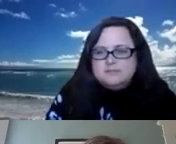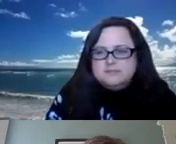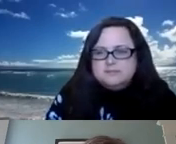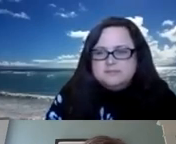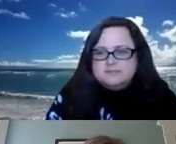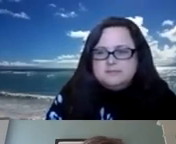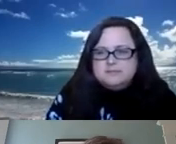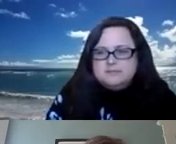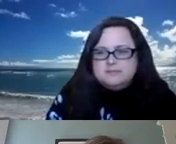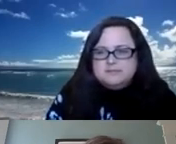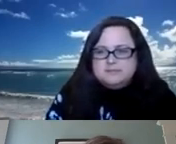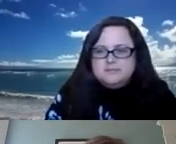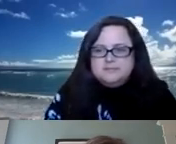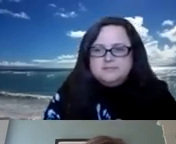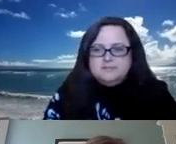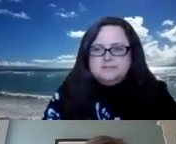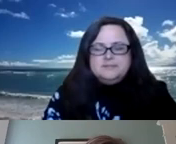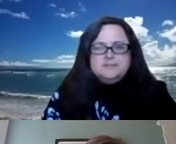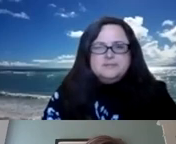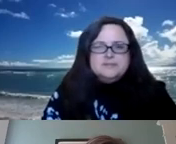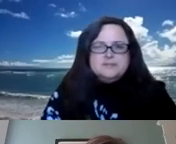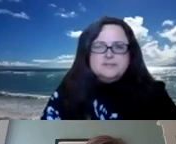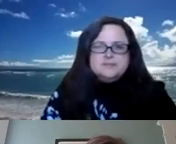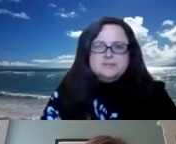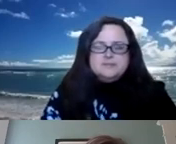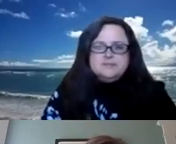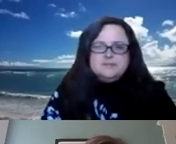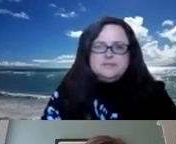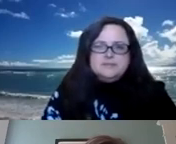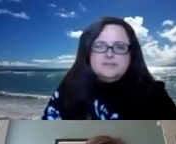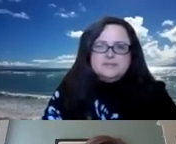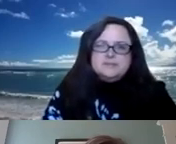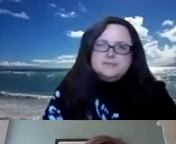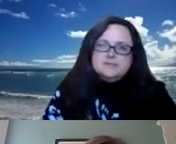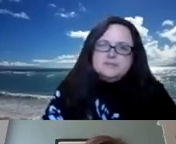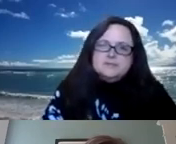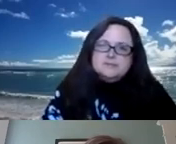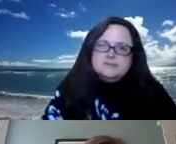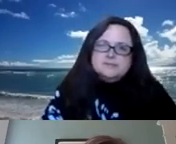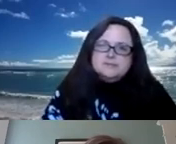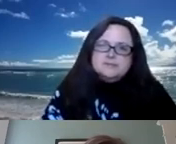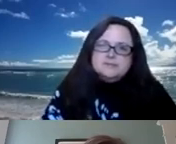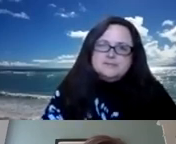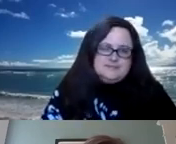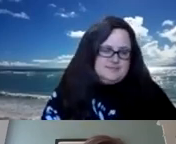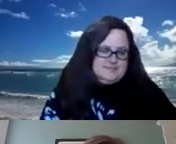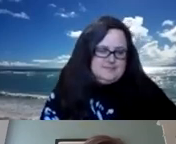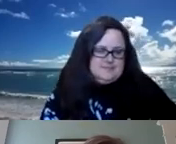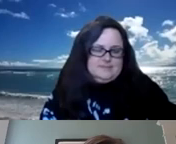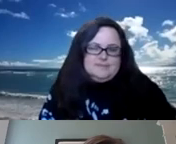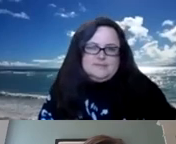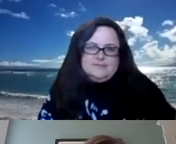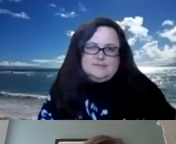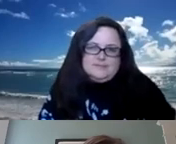president of the Oregon Marshallese Community Association. I love basketball. I love the Blazers, and